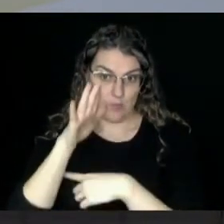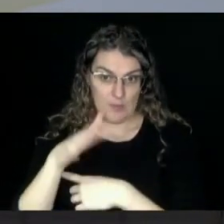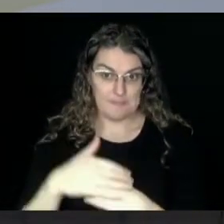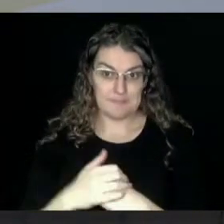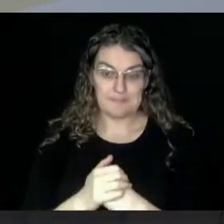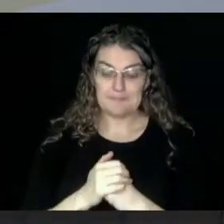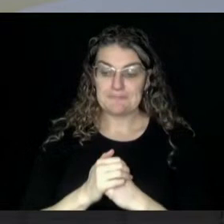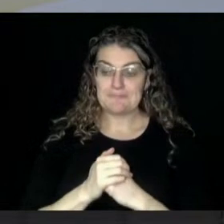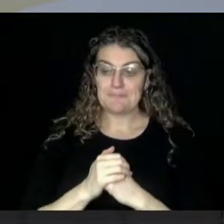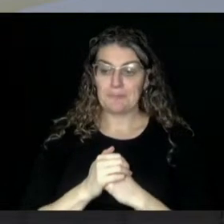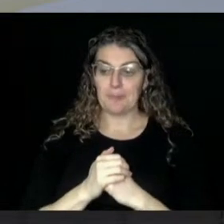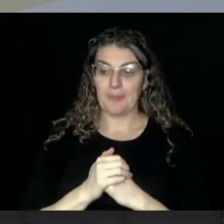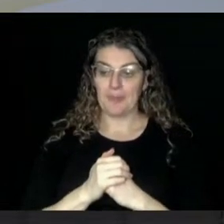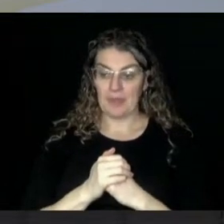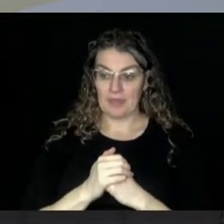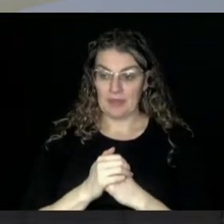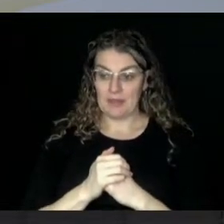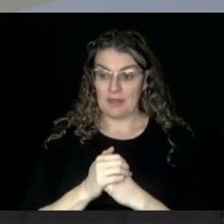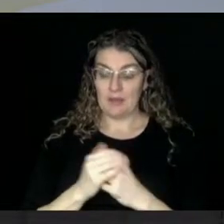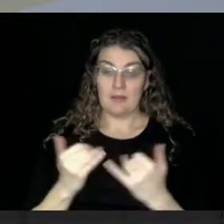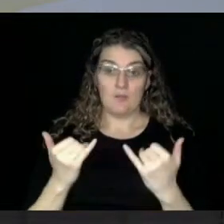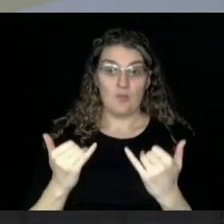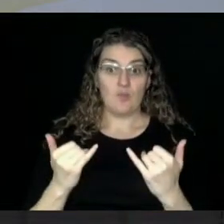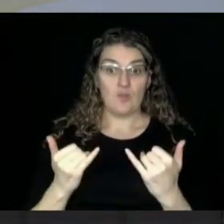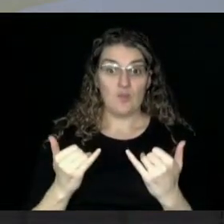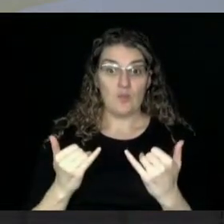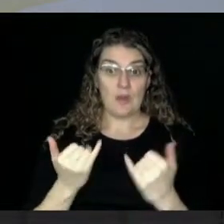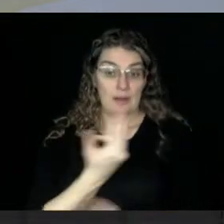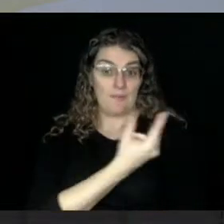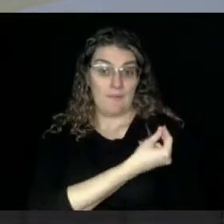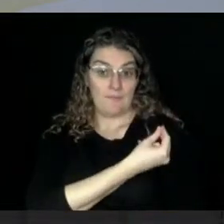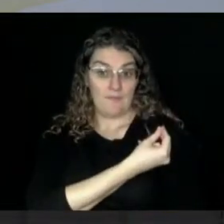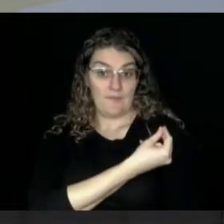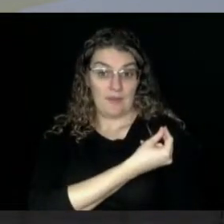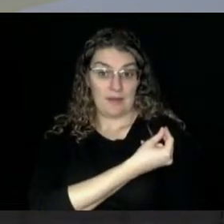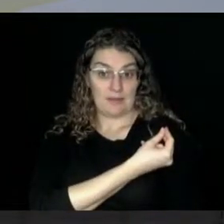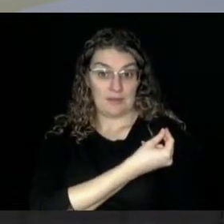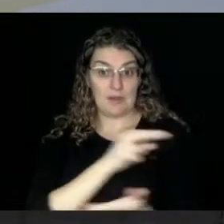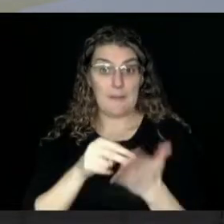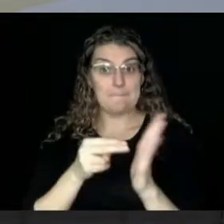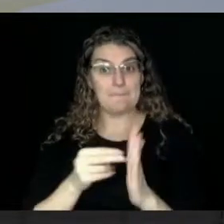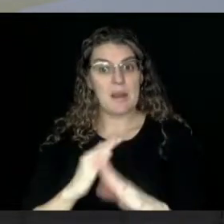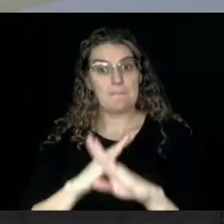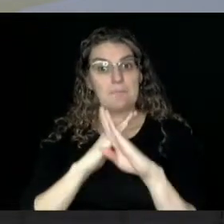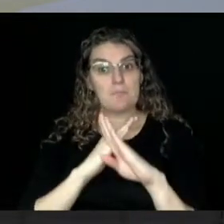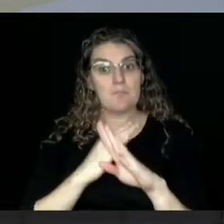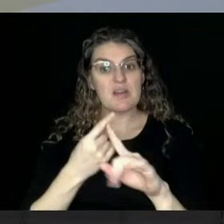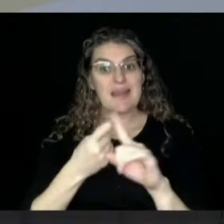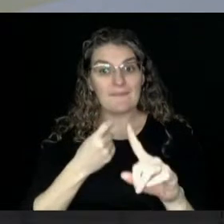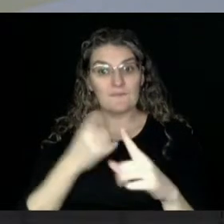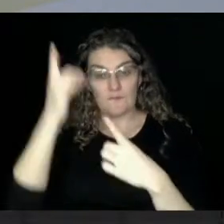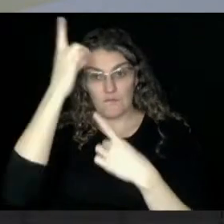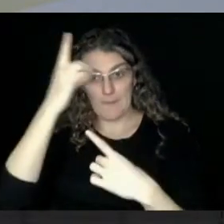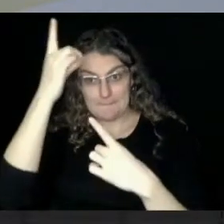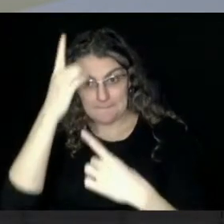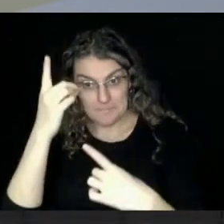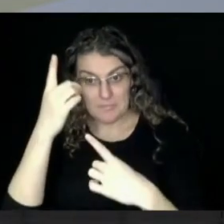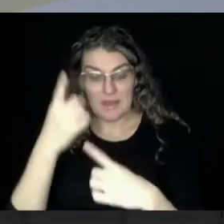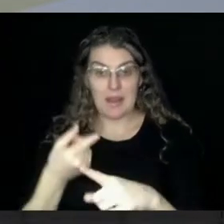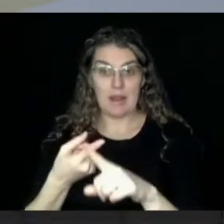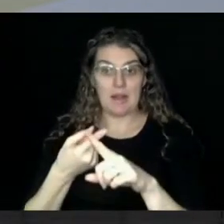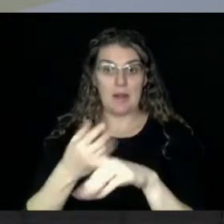As I've mentioned before, the primary goal of the vaccine program is to protect people from severe disease and hospitalization related to